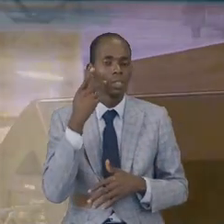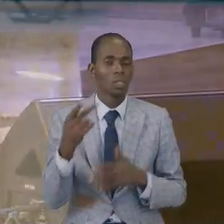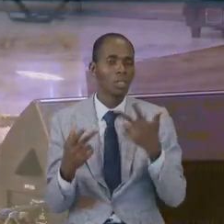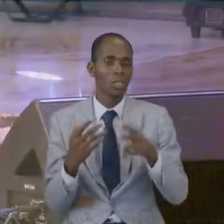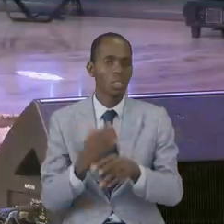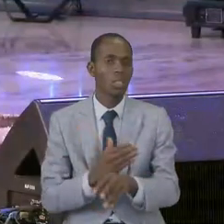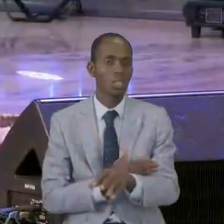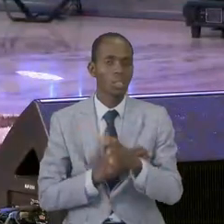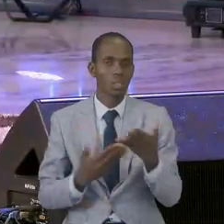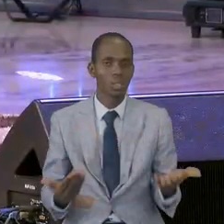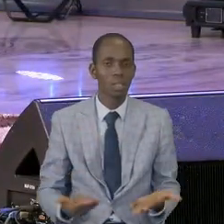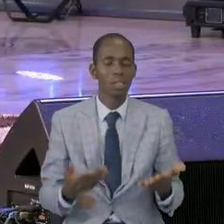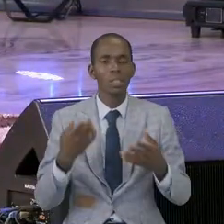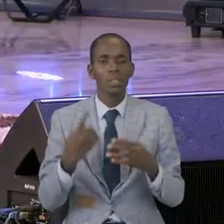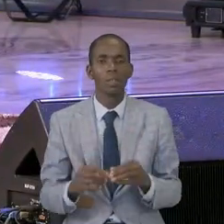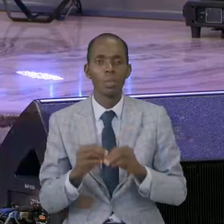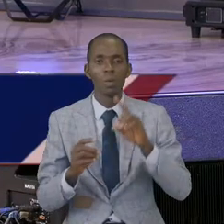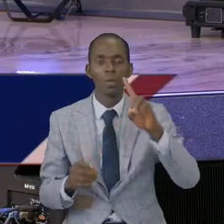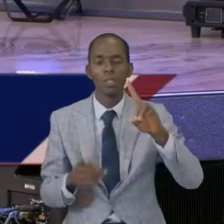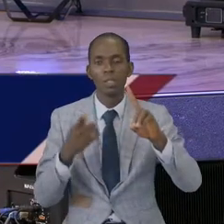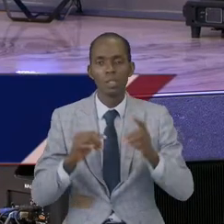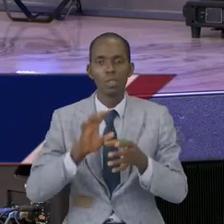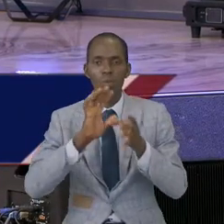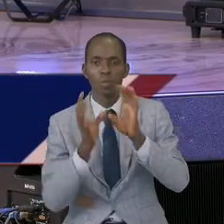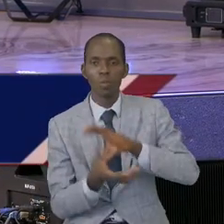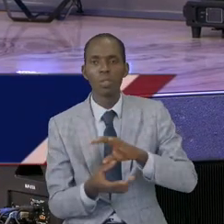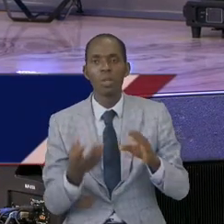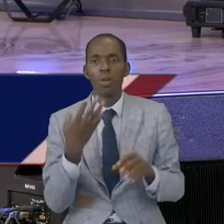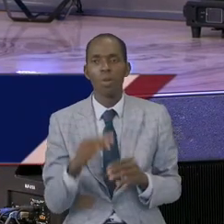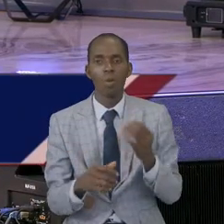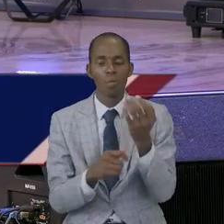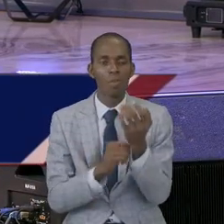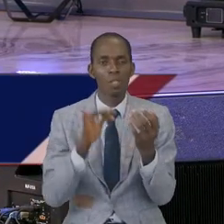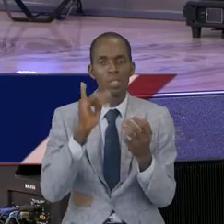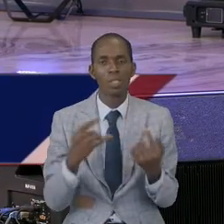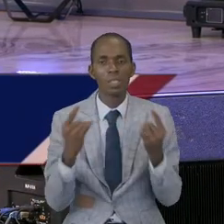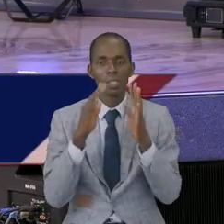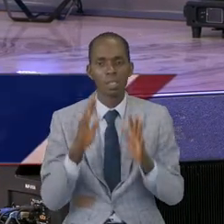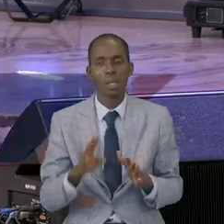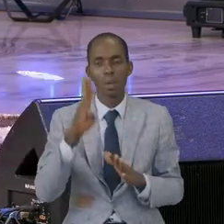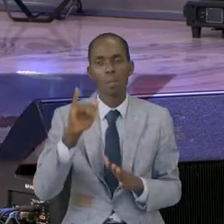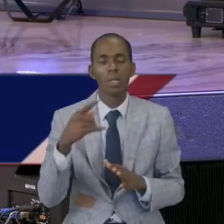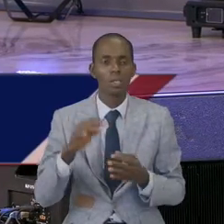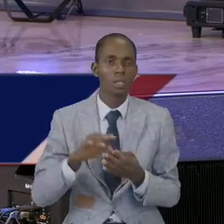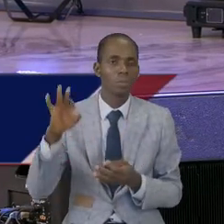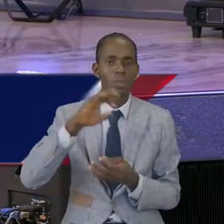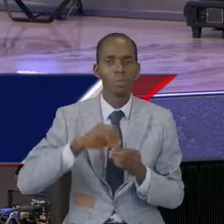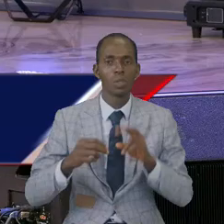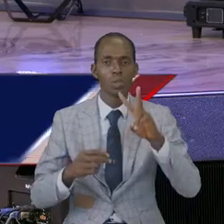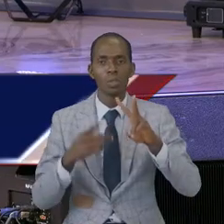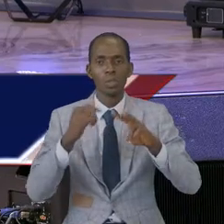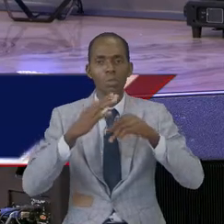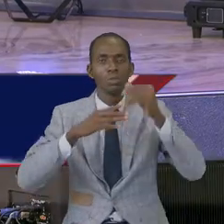one is the conversion of fleshly sinners by the Spirit. Number two, the cultivation and